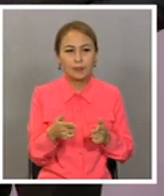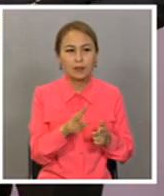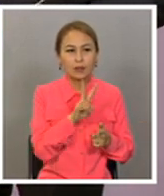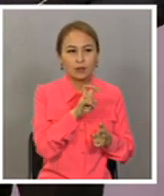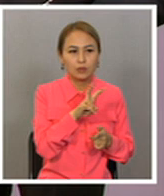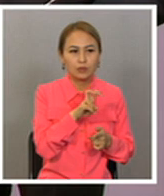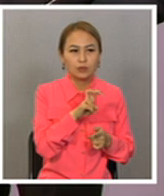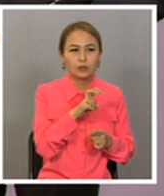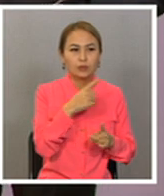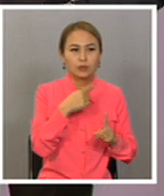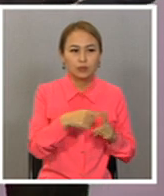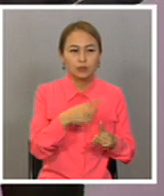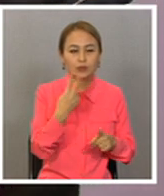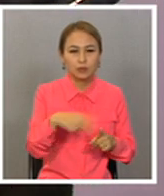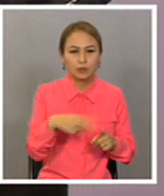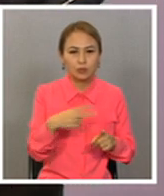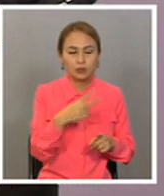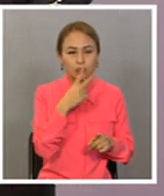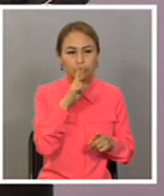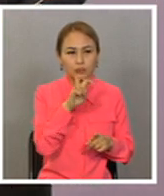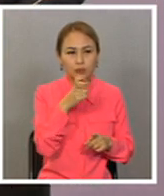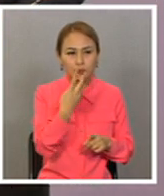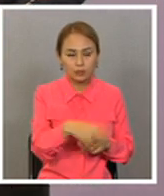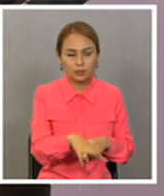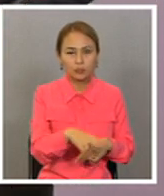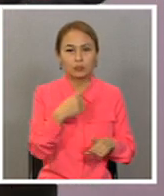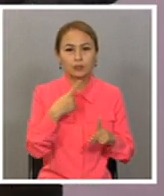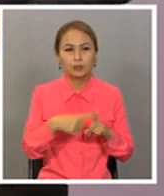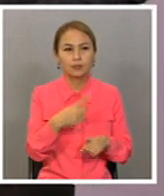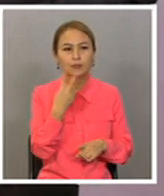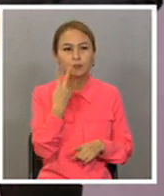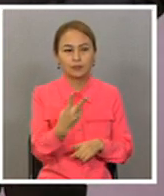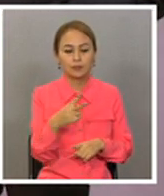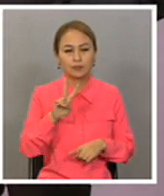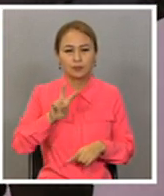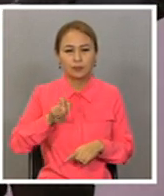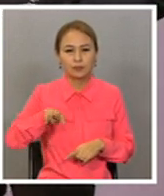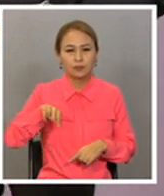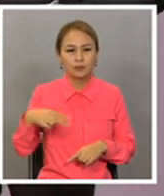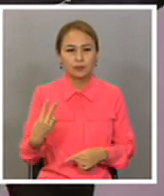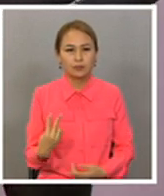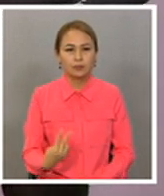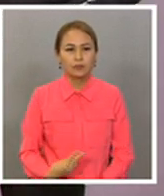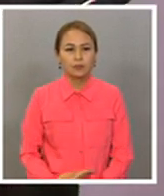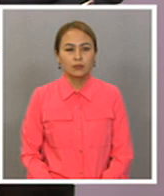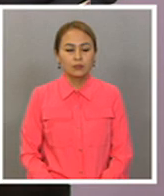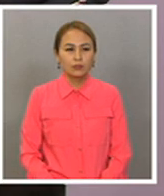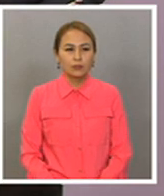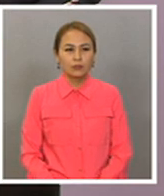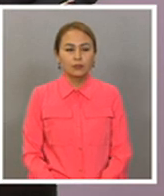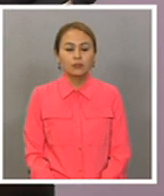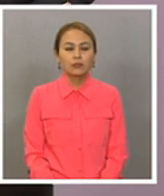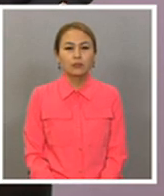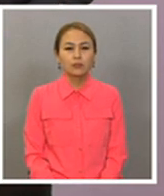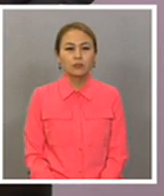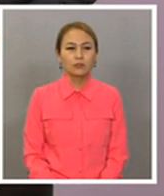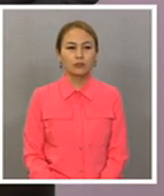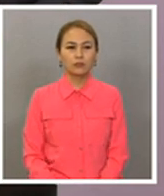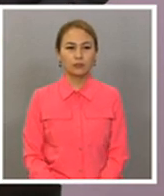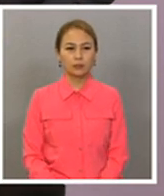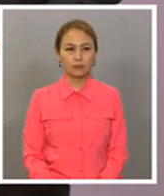200'ü 20'a kossak 220. Al 220'ni tağı da 2'ni kossak. Neticemiz 222